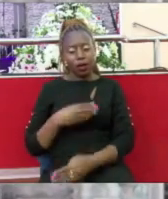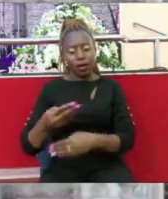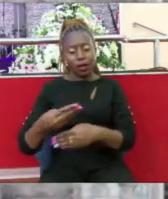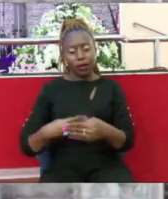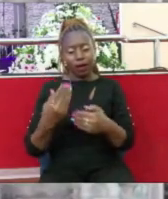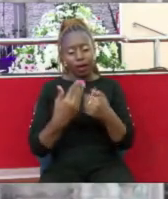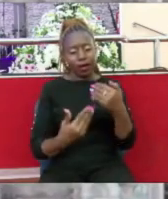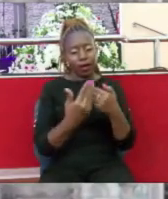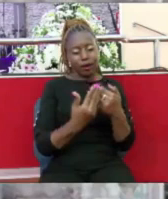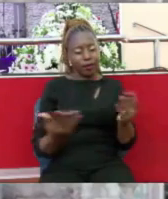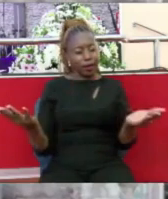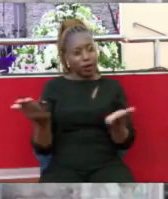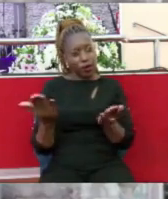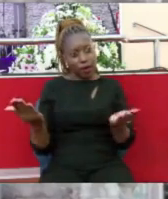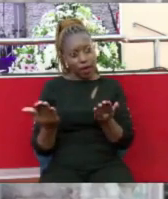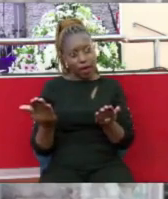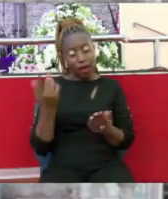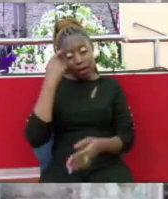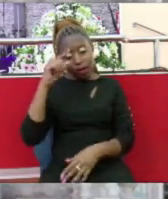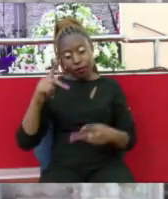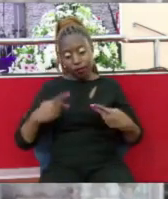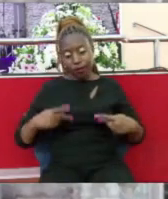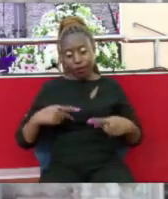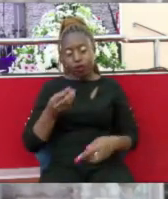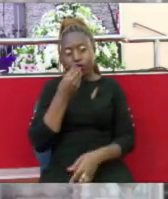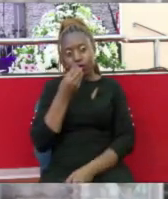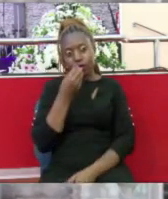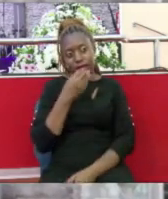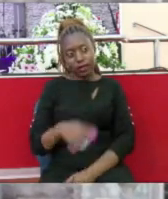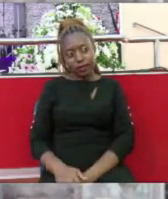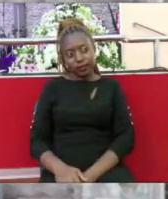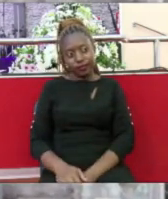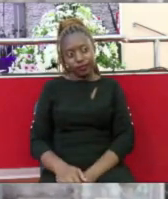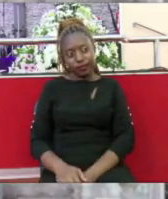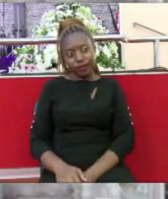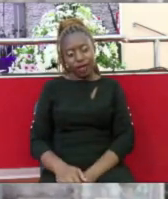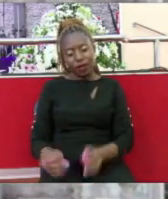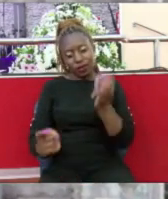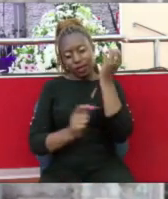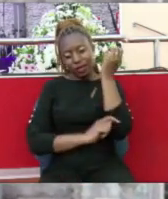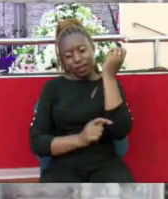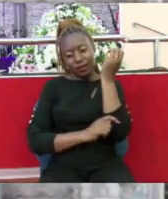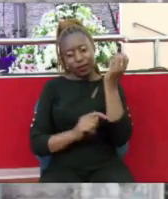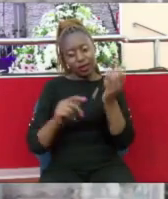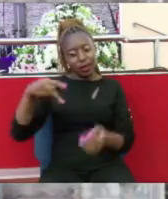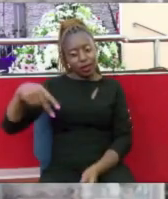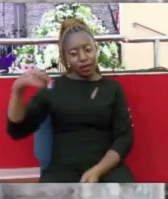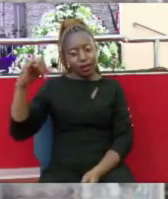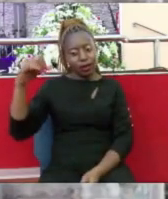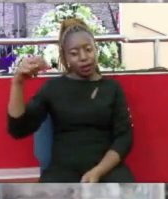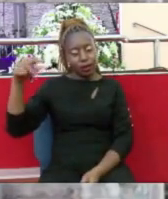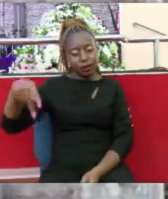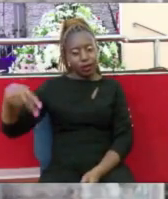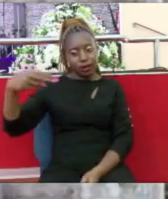people to eat? Tununue wapi mikate ya watu kula? He asked this to test him because aliuliza hili amjaribu kwa sababu already he